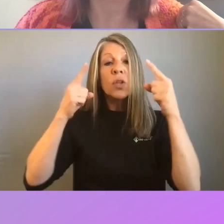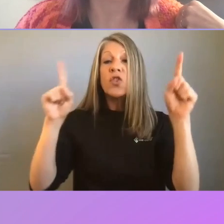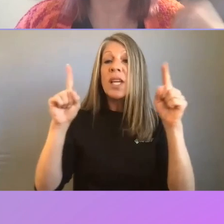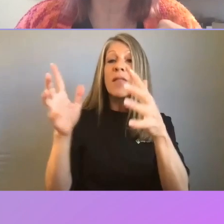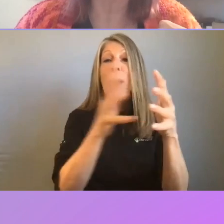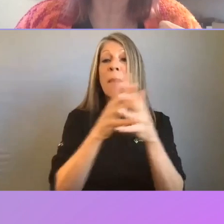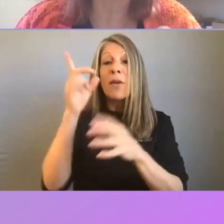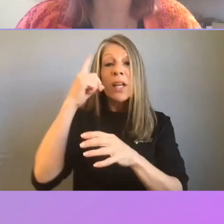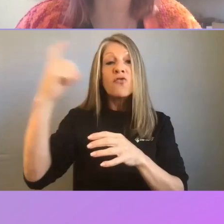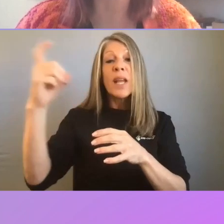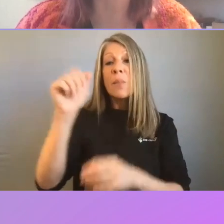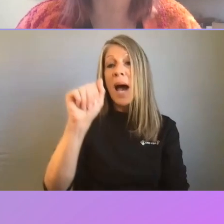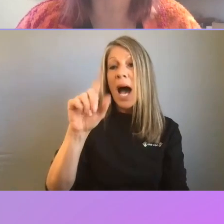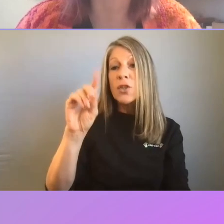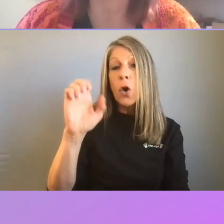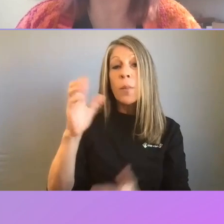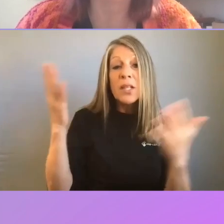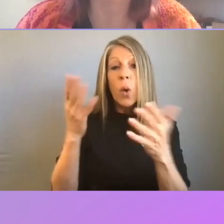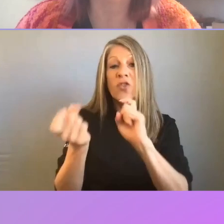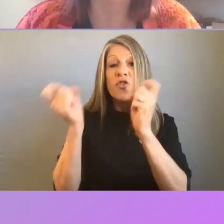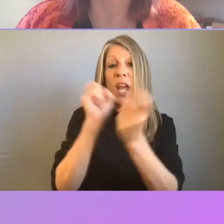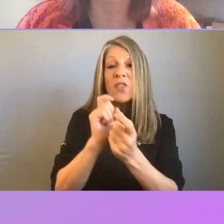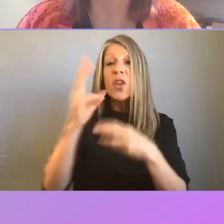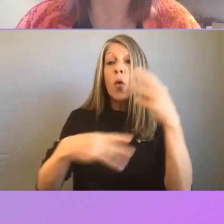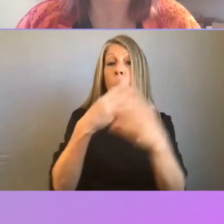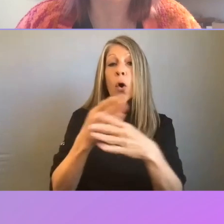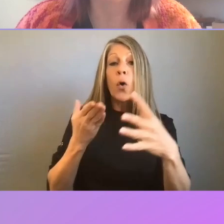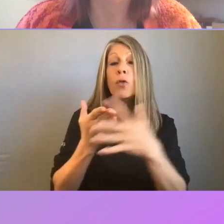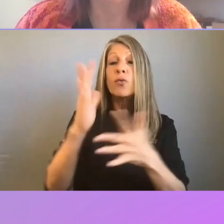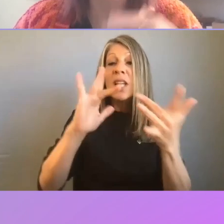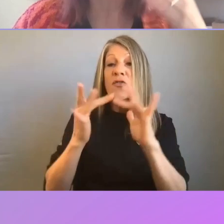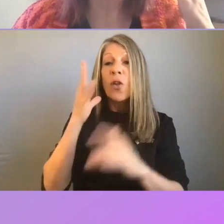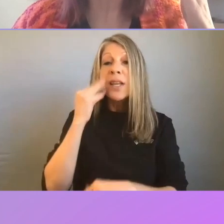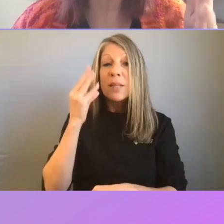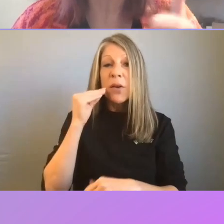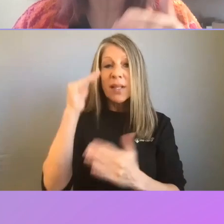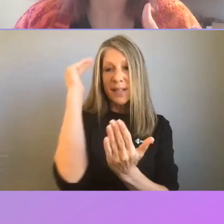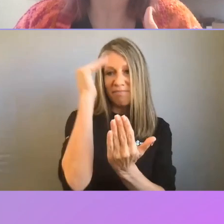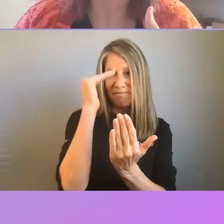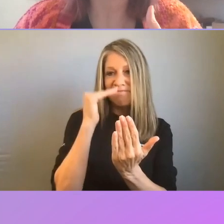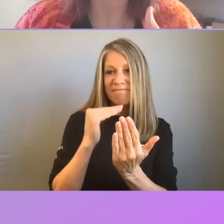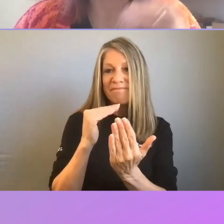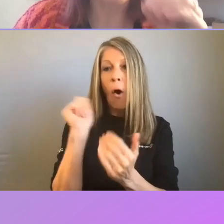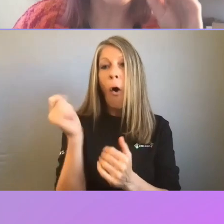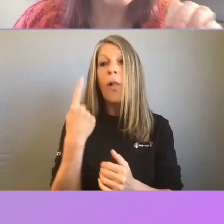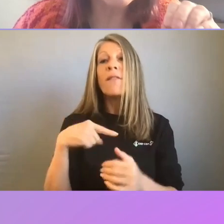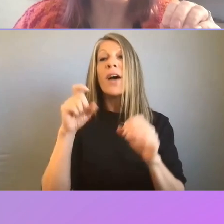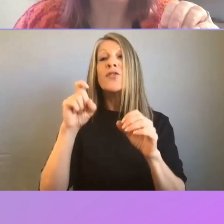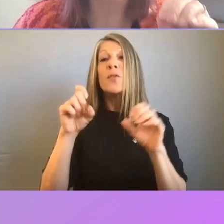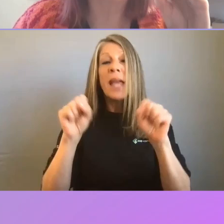dream. Adobe's is changing the world through digital experiences. Every one of us should be able to see